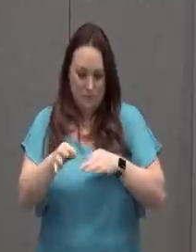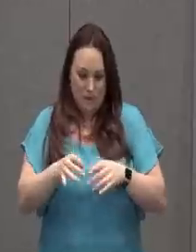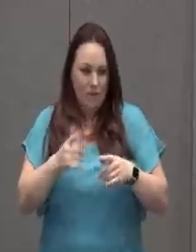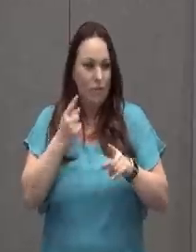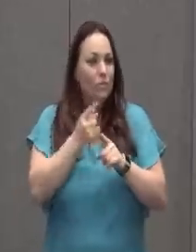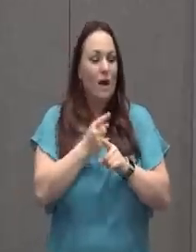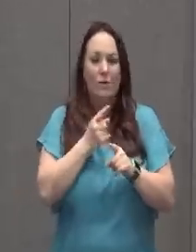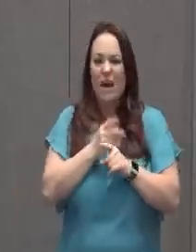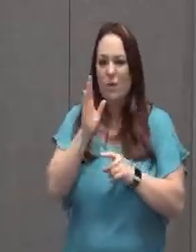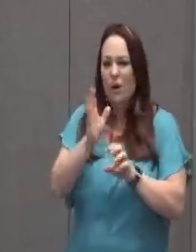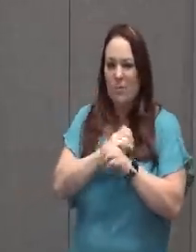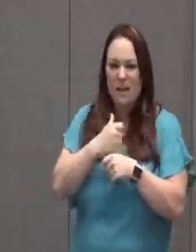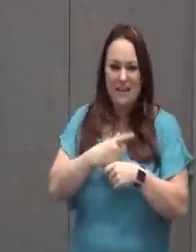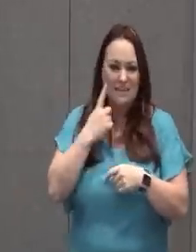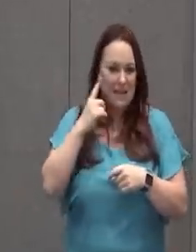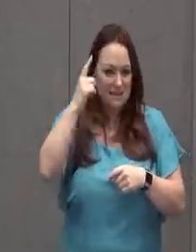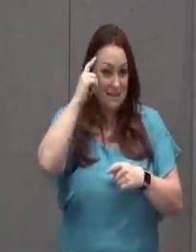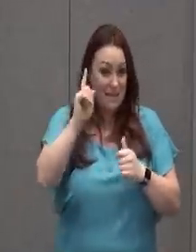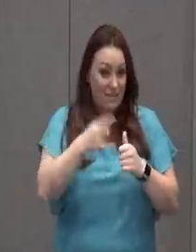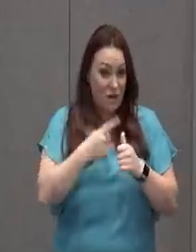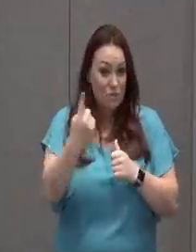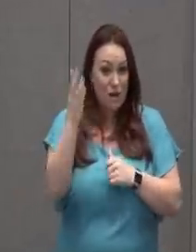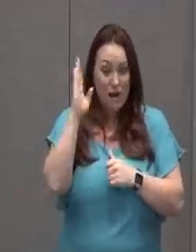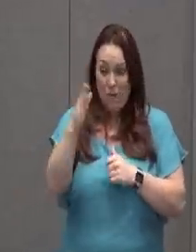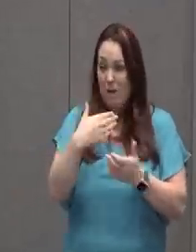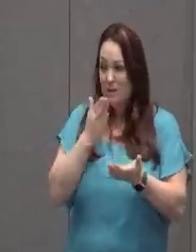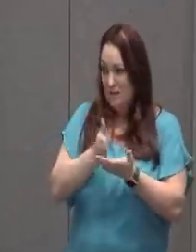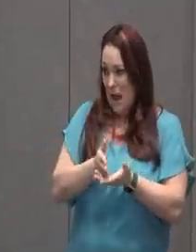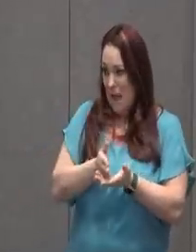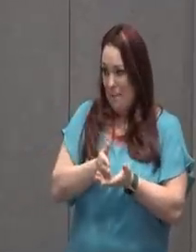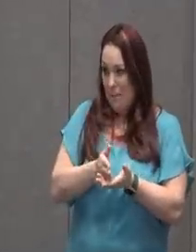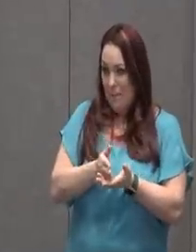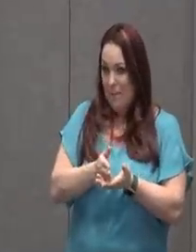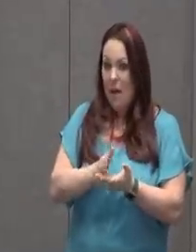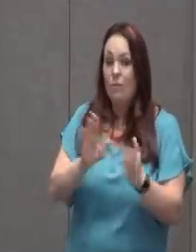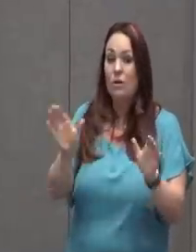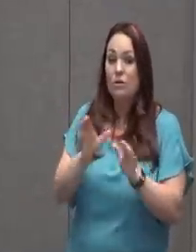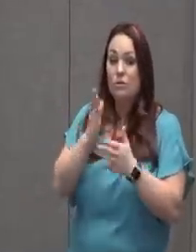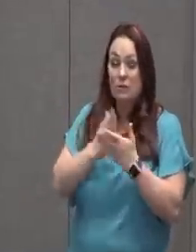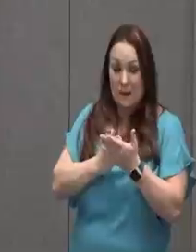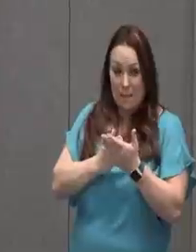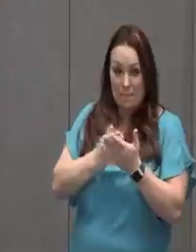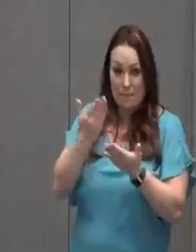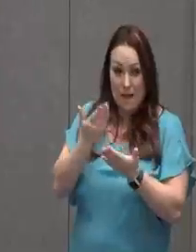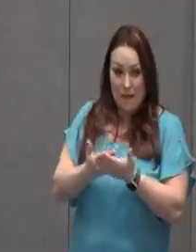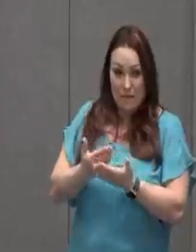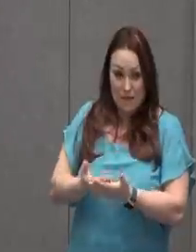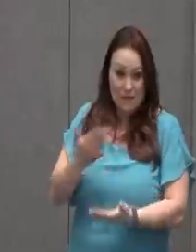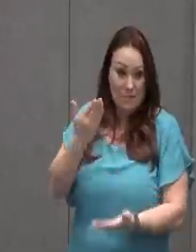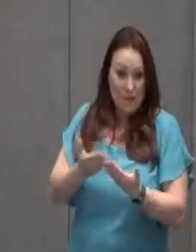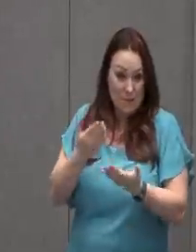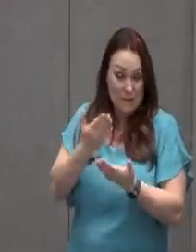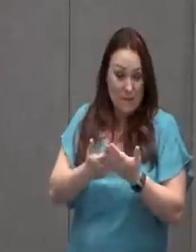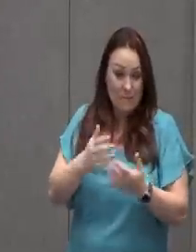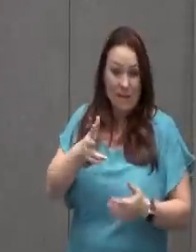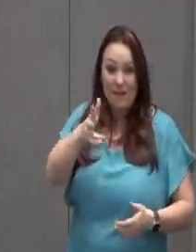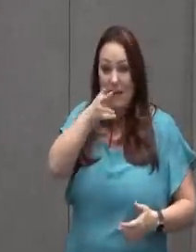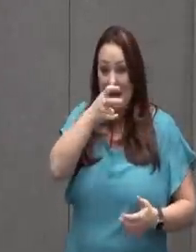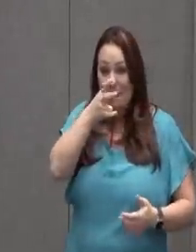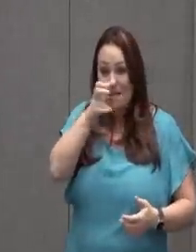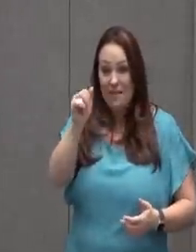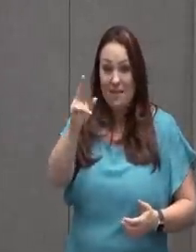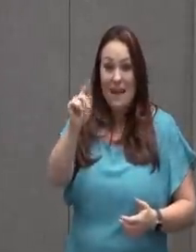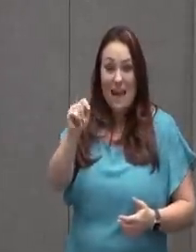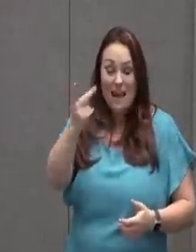And it'll all make sense. On the first one, I'll stop. And we'll do some text evidence on something that maybe the ants see